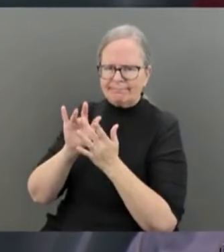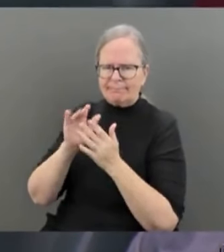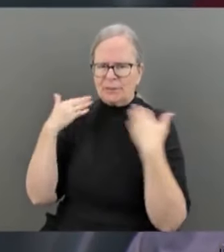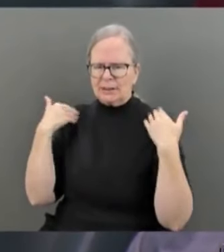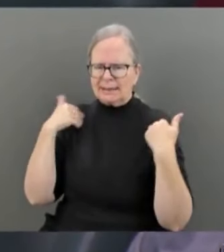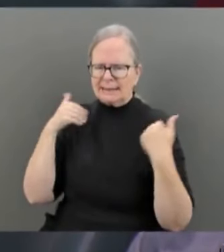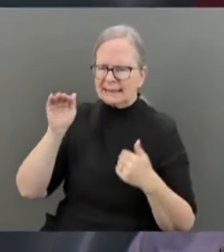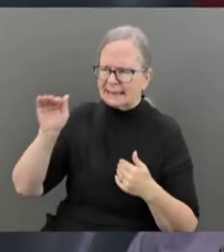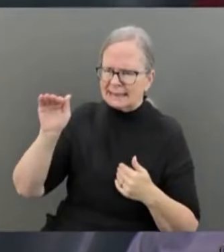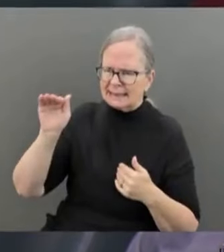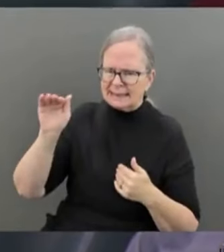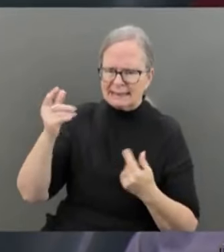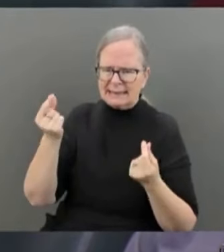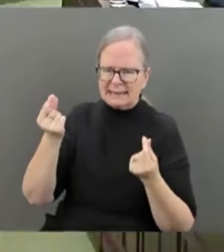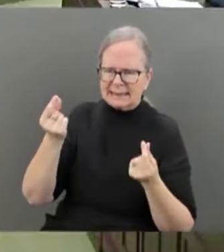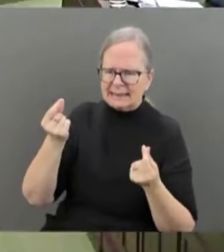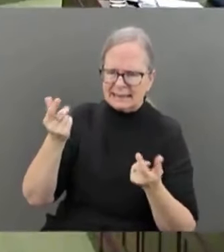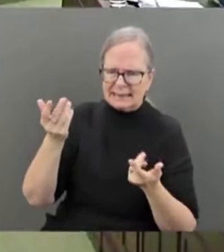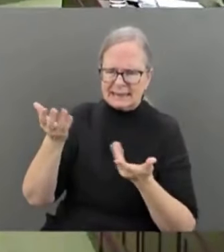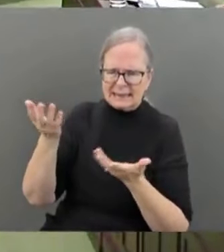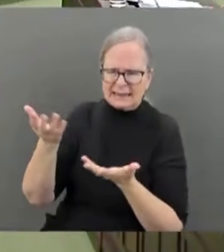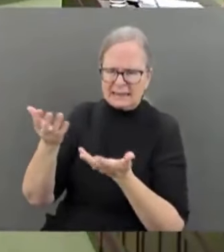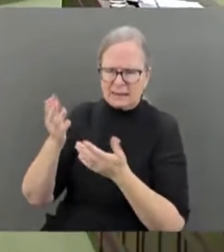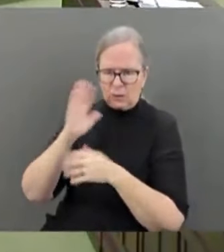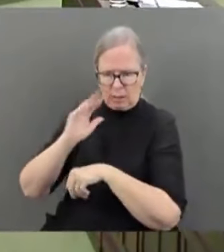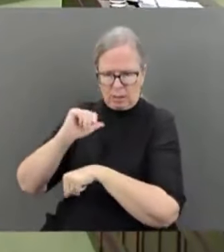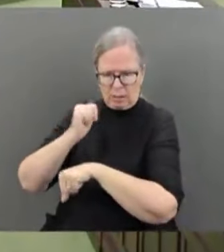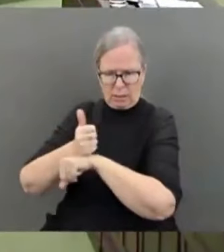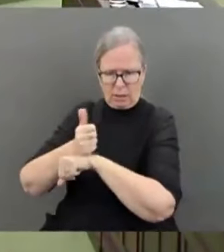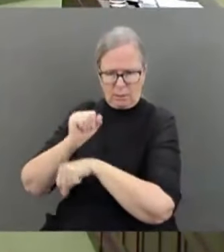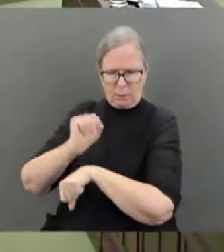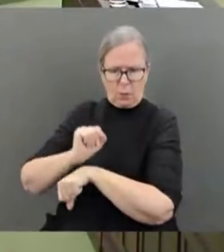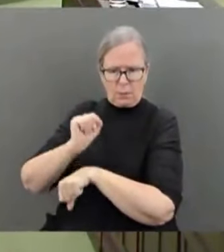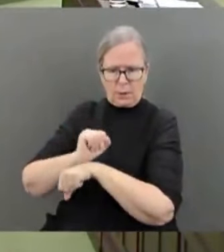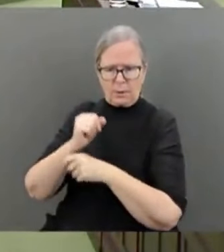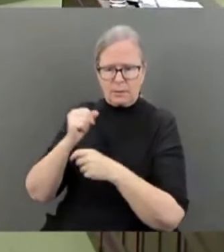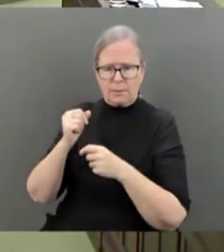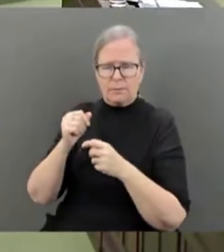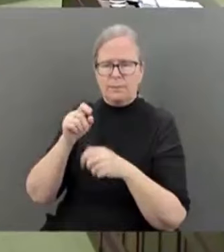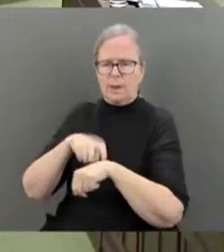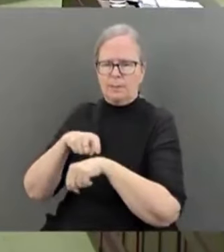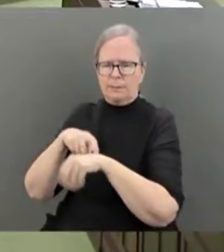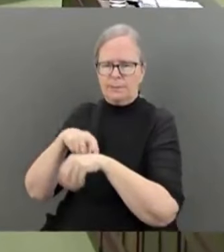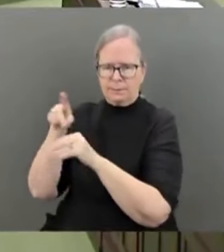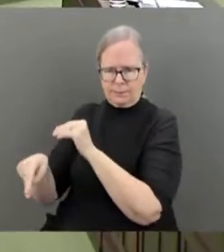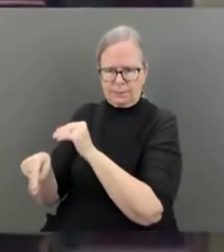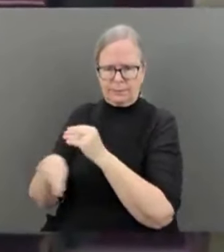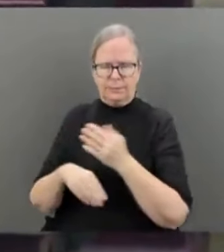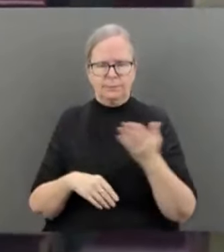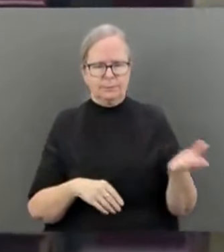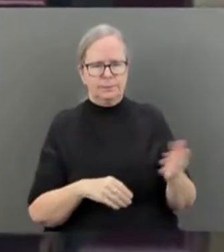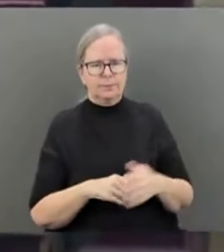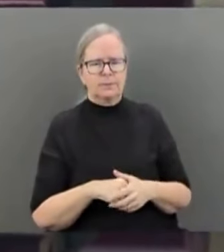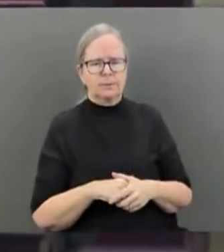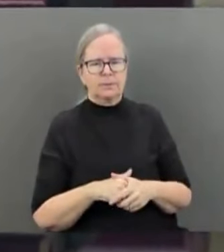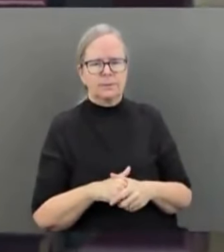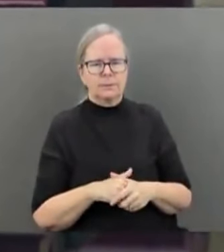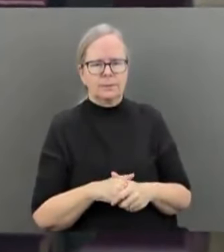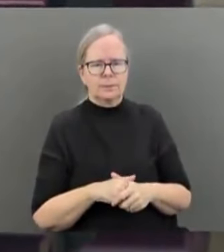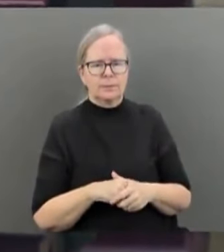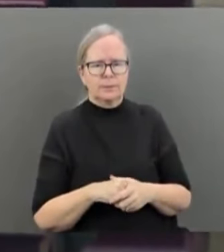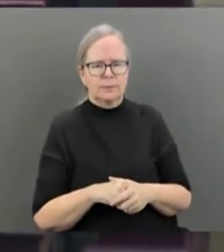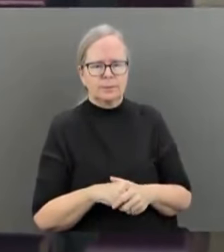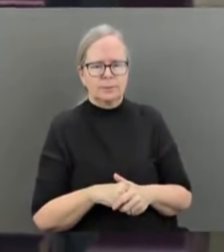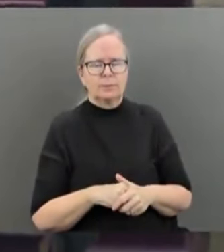increased The Honourable Minister of Infrastructure has risen. Speaker, record population growth has impacted unemployment